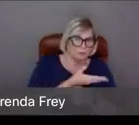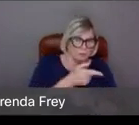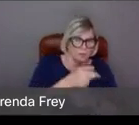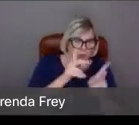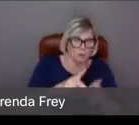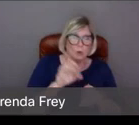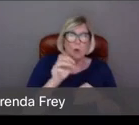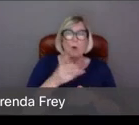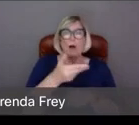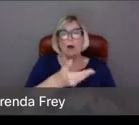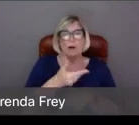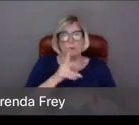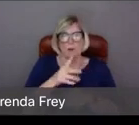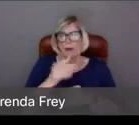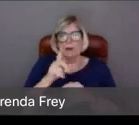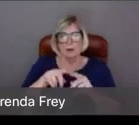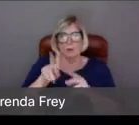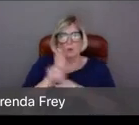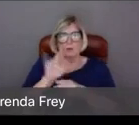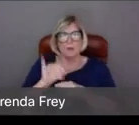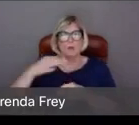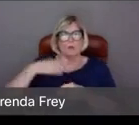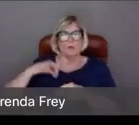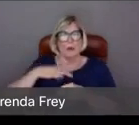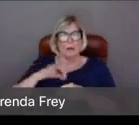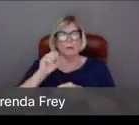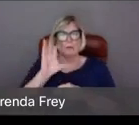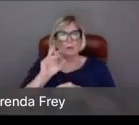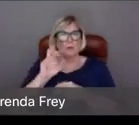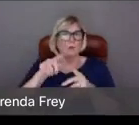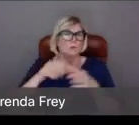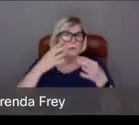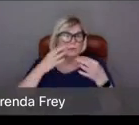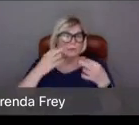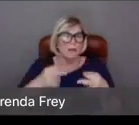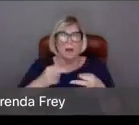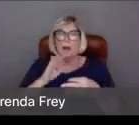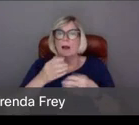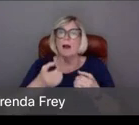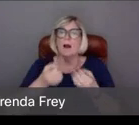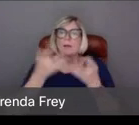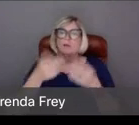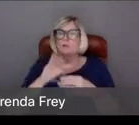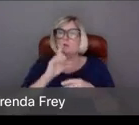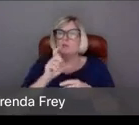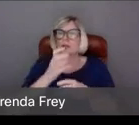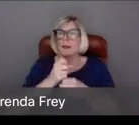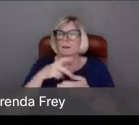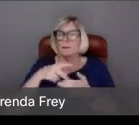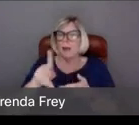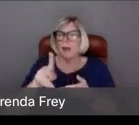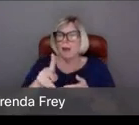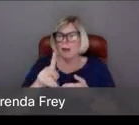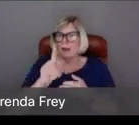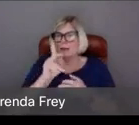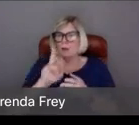can't use your credit report or your score to determine your rate of pay or any other conditions of employment. So while there are some places in